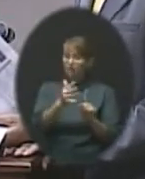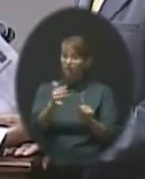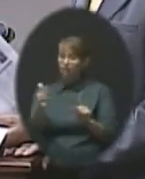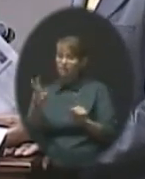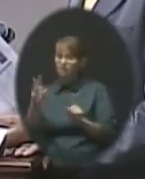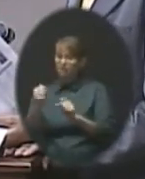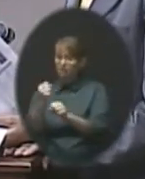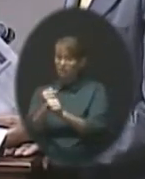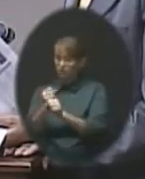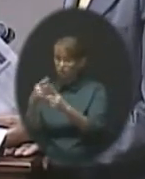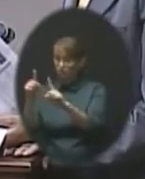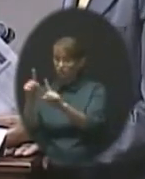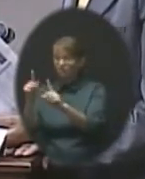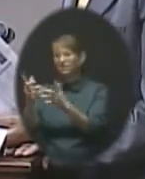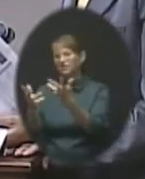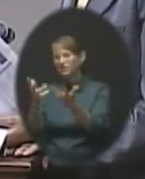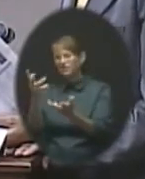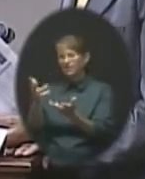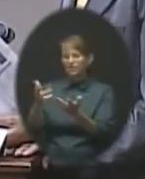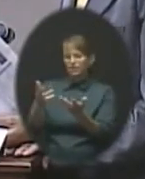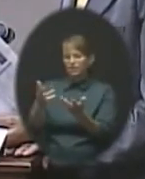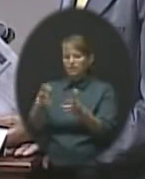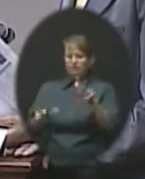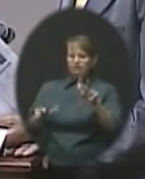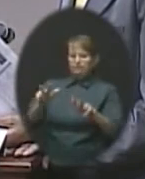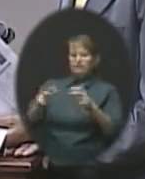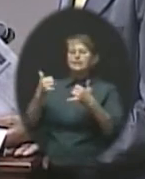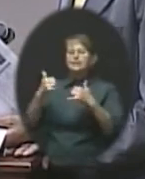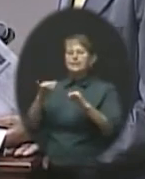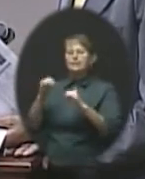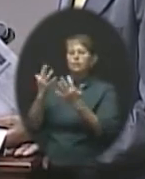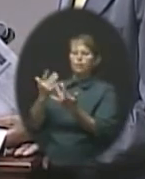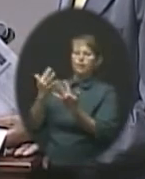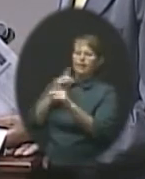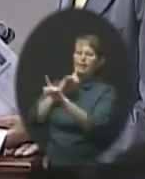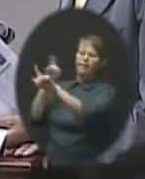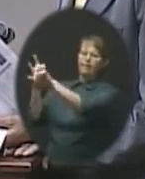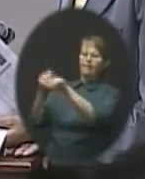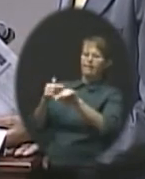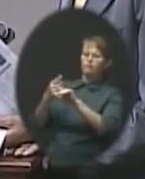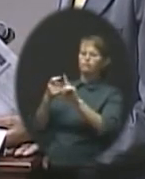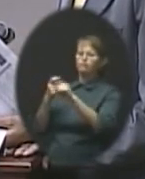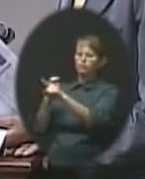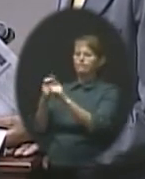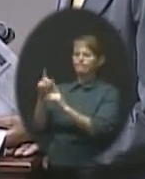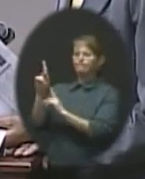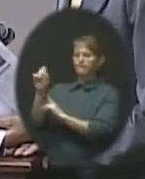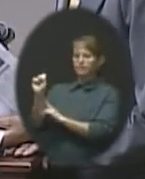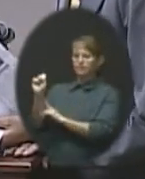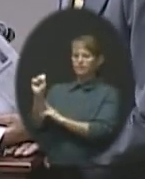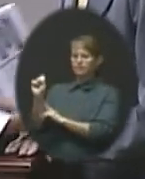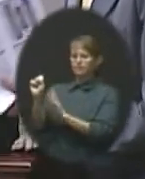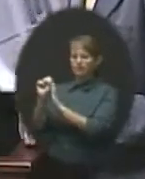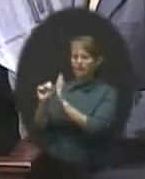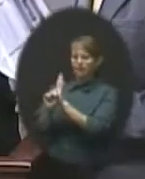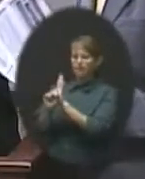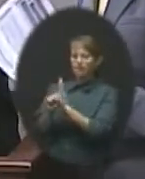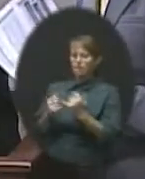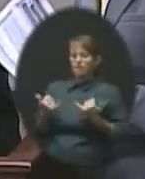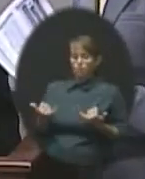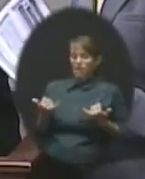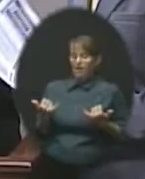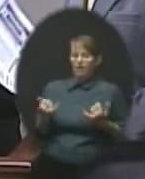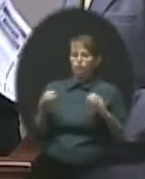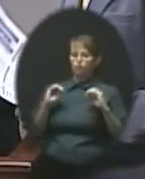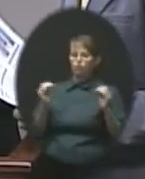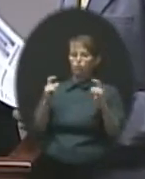the state that we're working on. So at this point right now, there are no ramifications in terms of